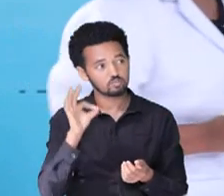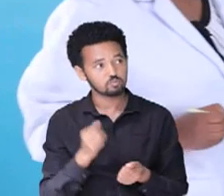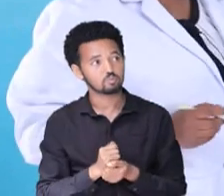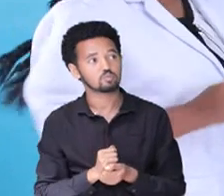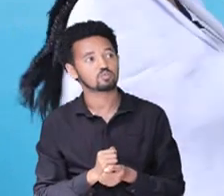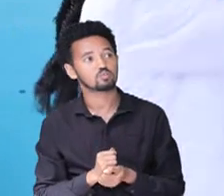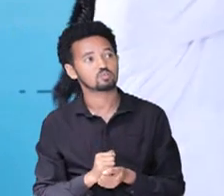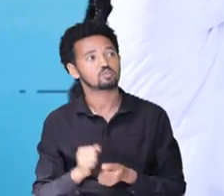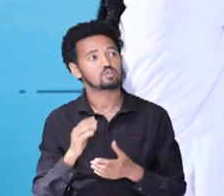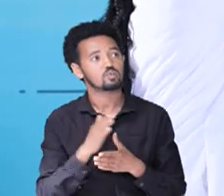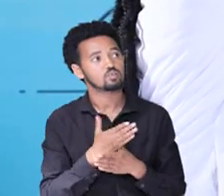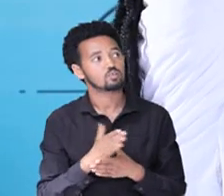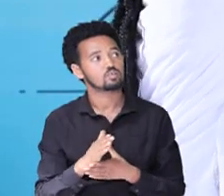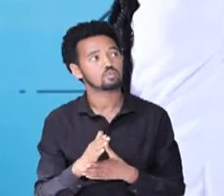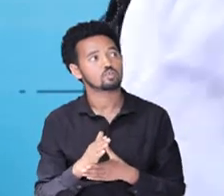2.3% according to